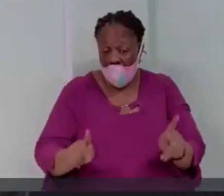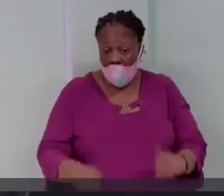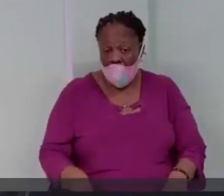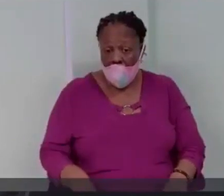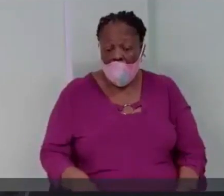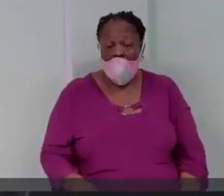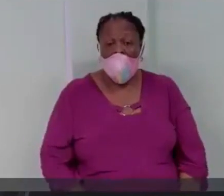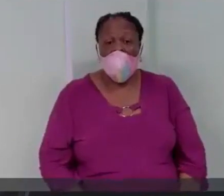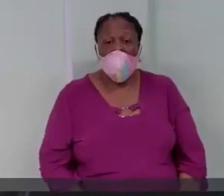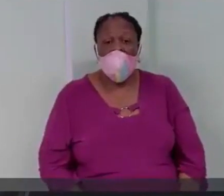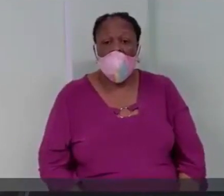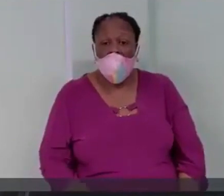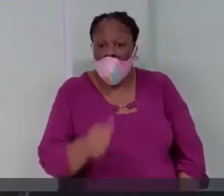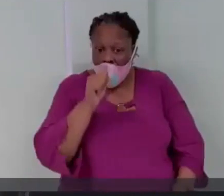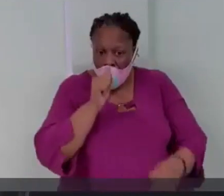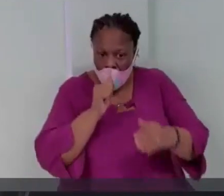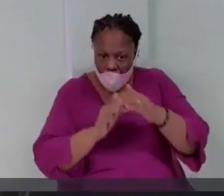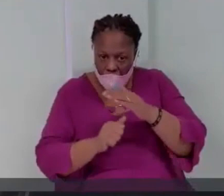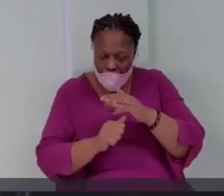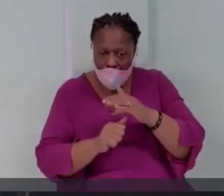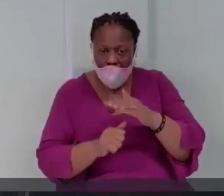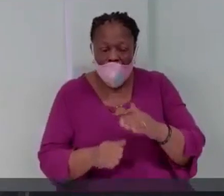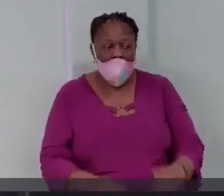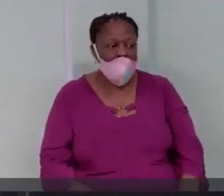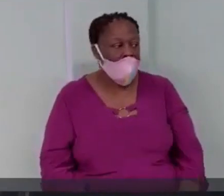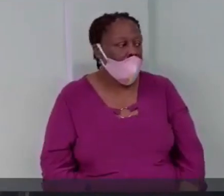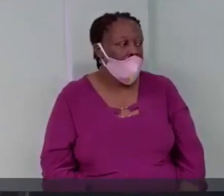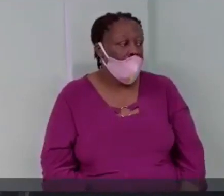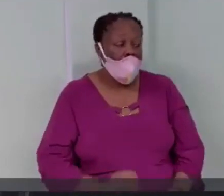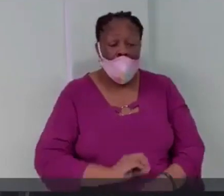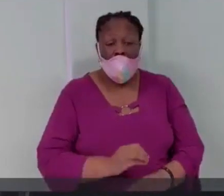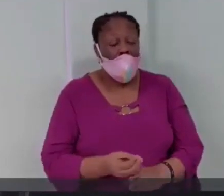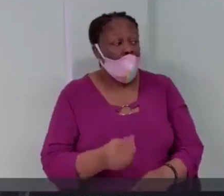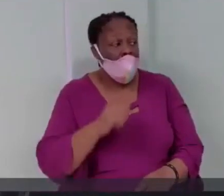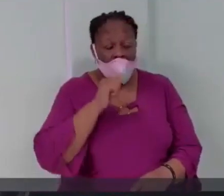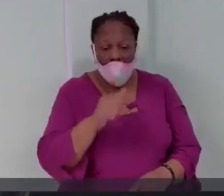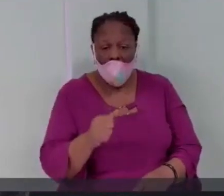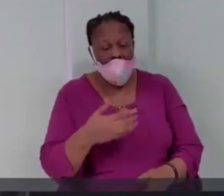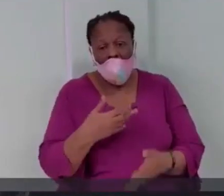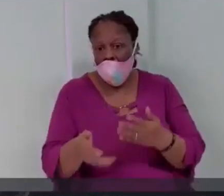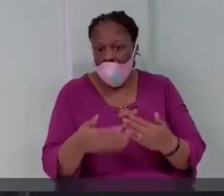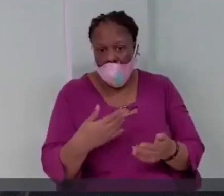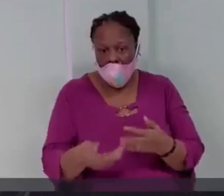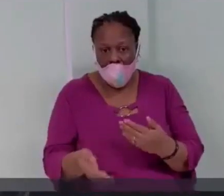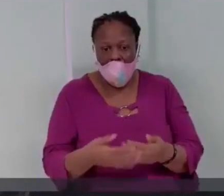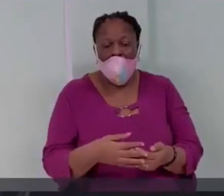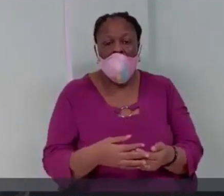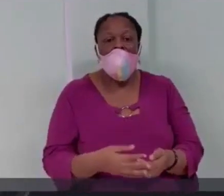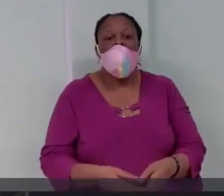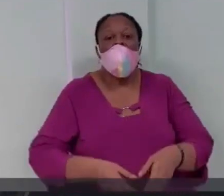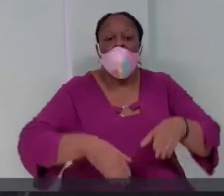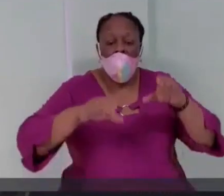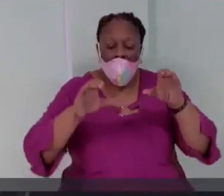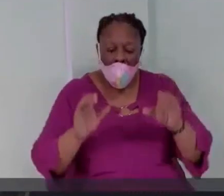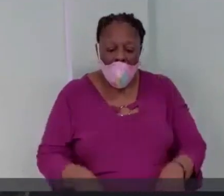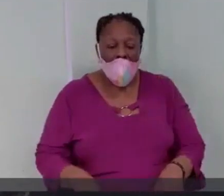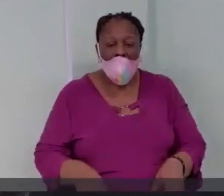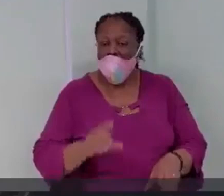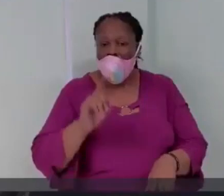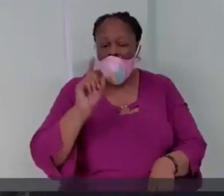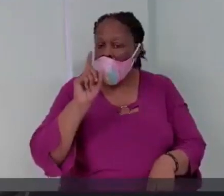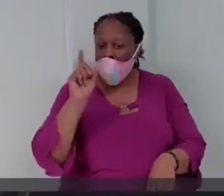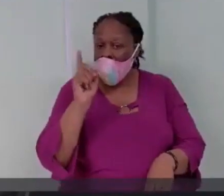including a private party, a banquet, ball, or reception, any ceremony in any